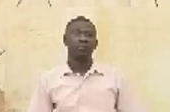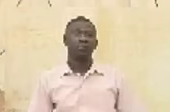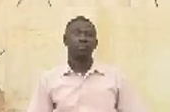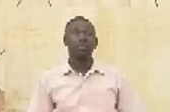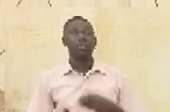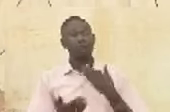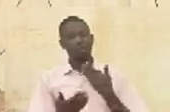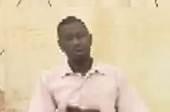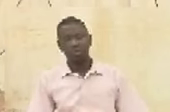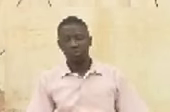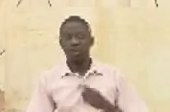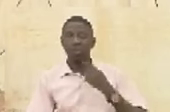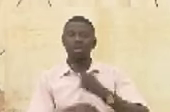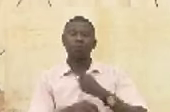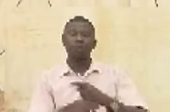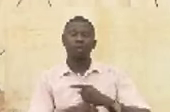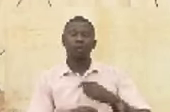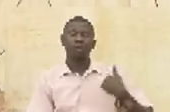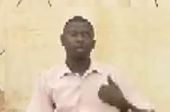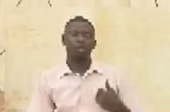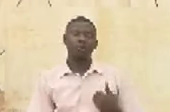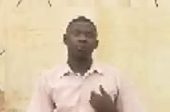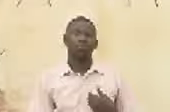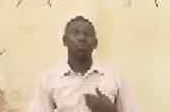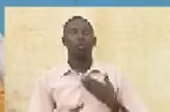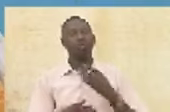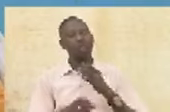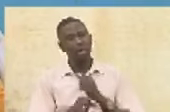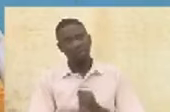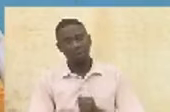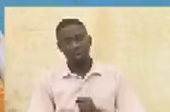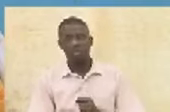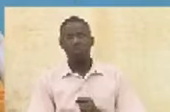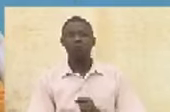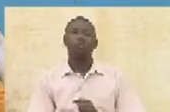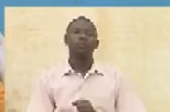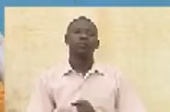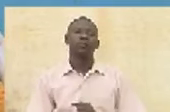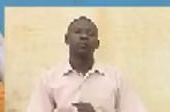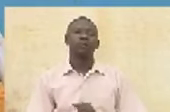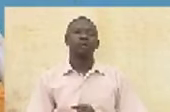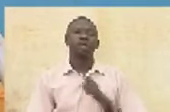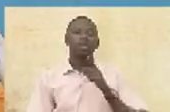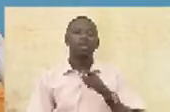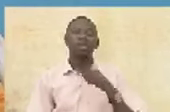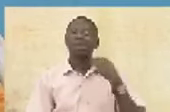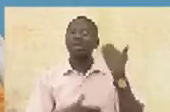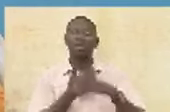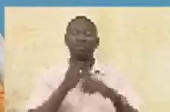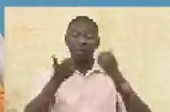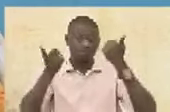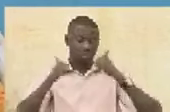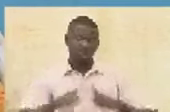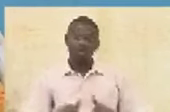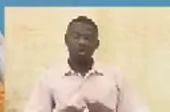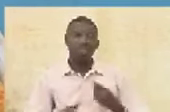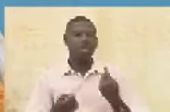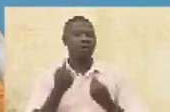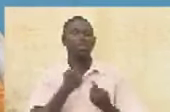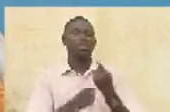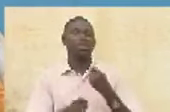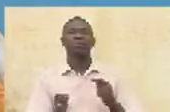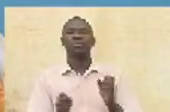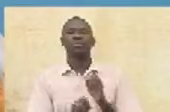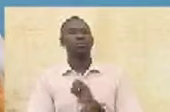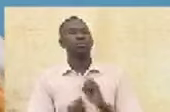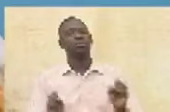I'm appealing to the Gambians. Help us with that. We don't want an